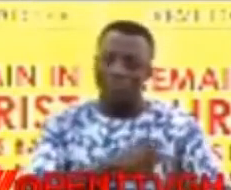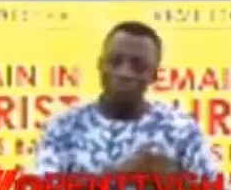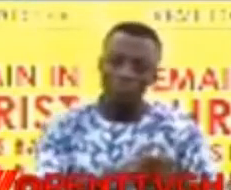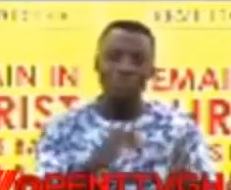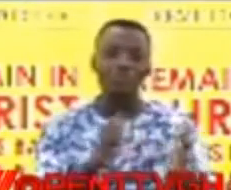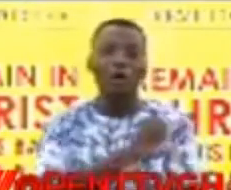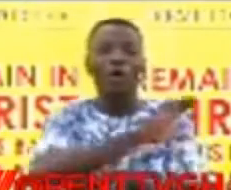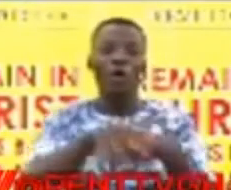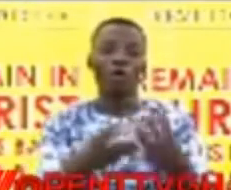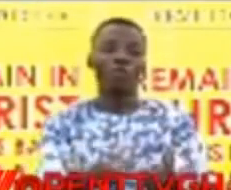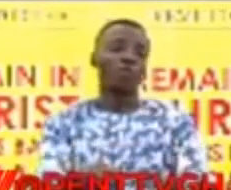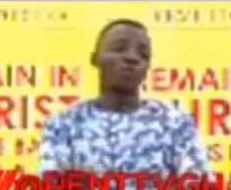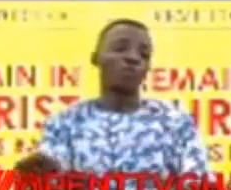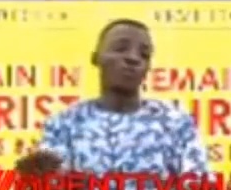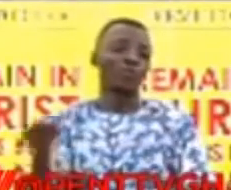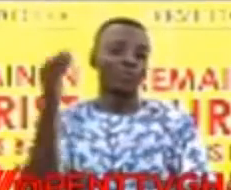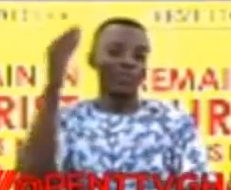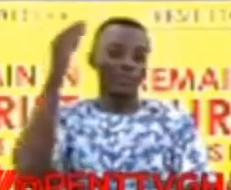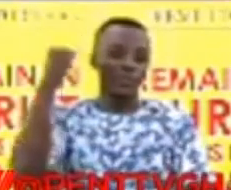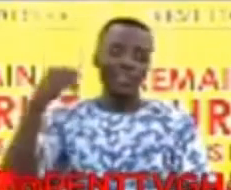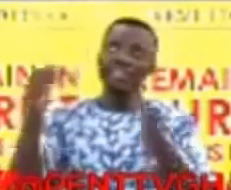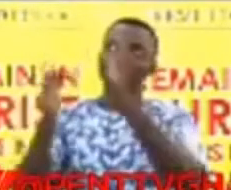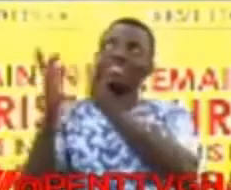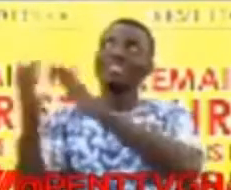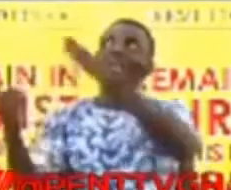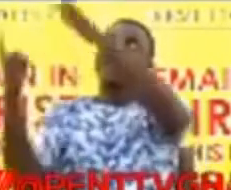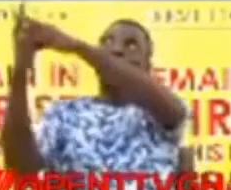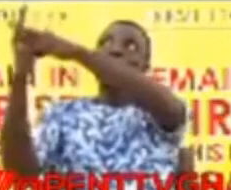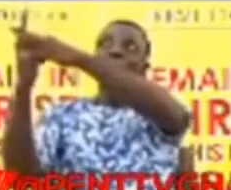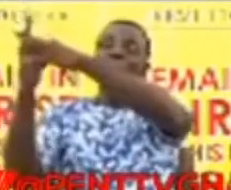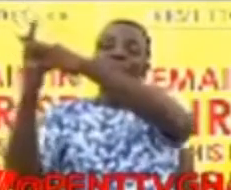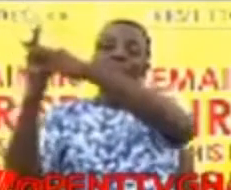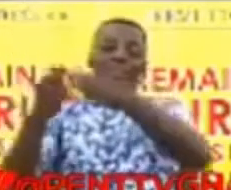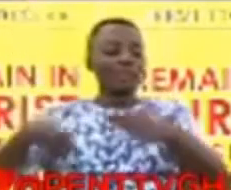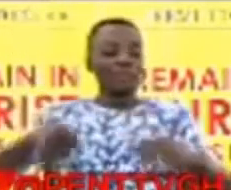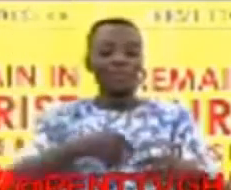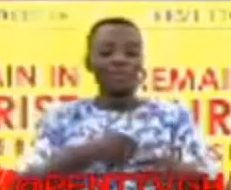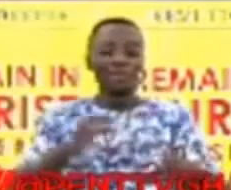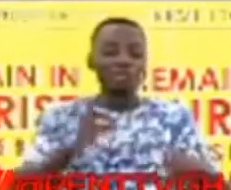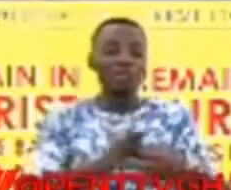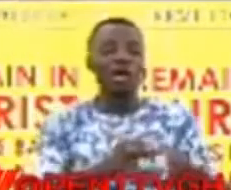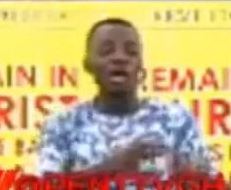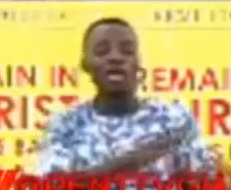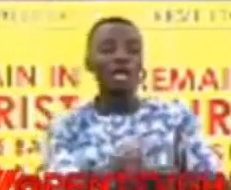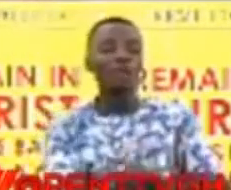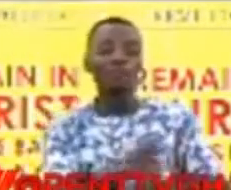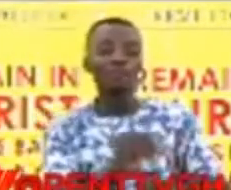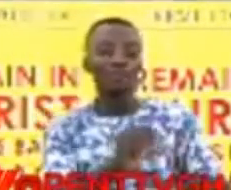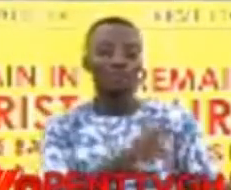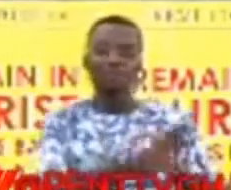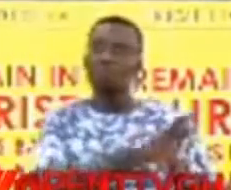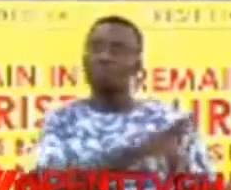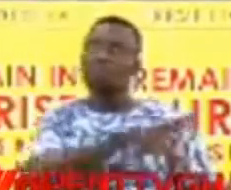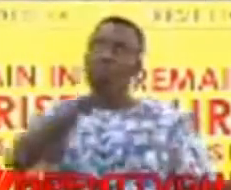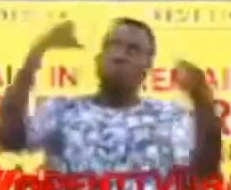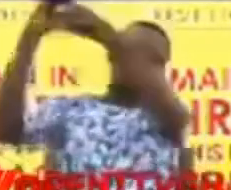will come to an end, and we will be removed from the realm of death and sin. I thought